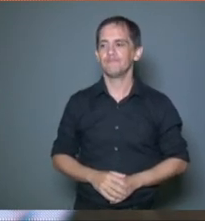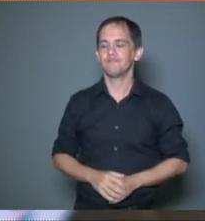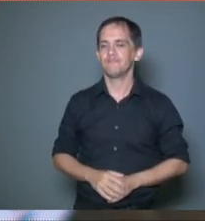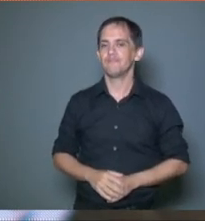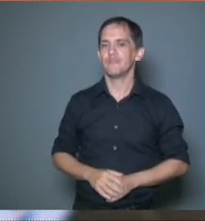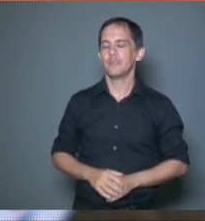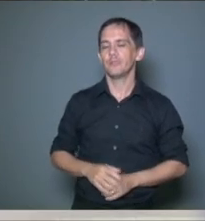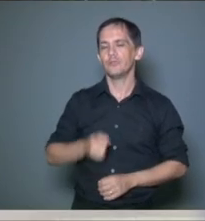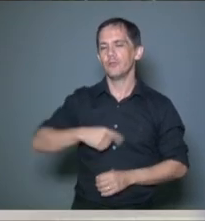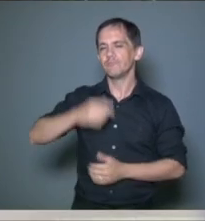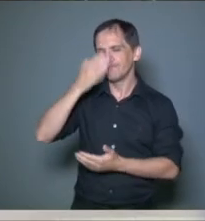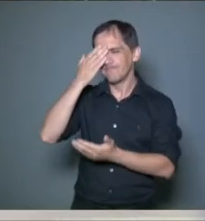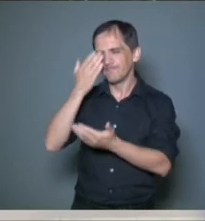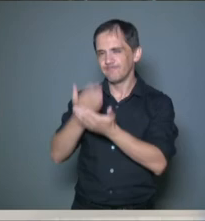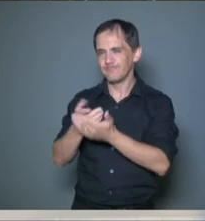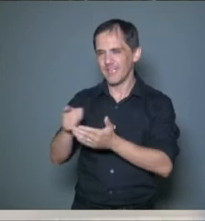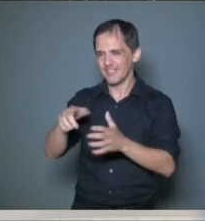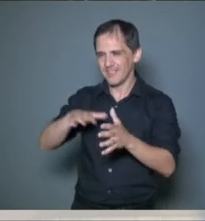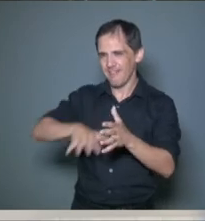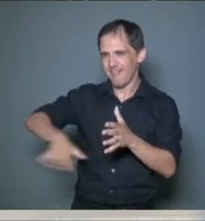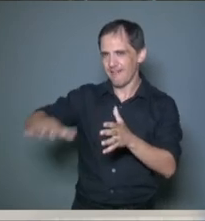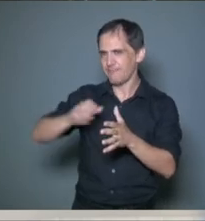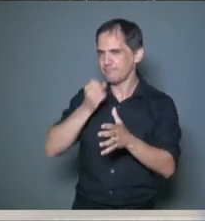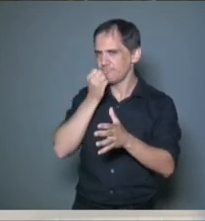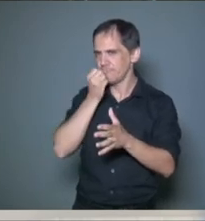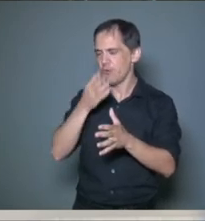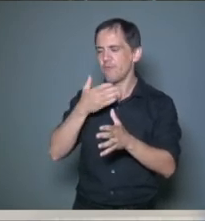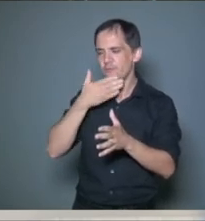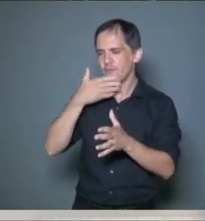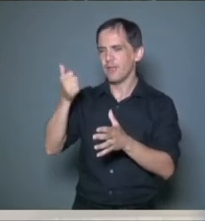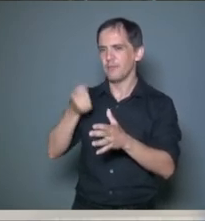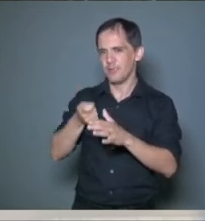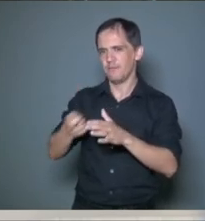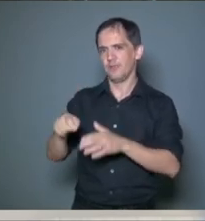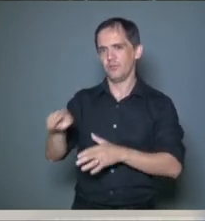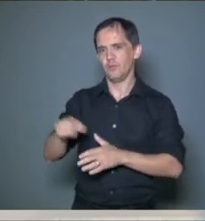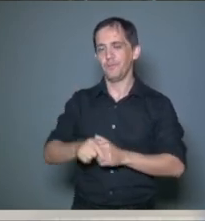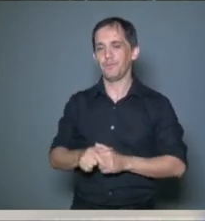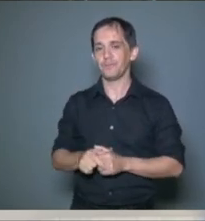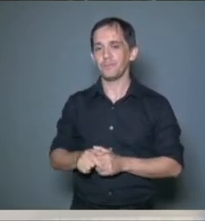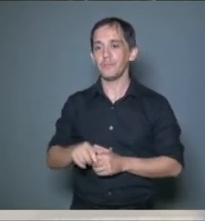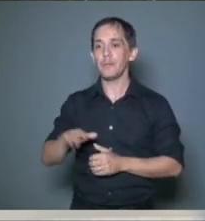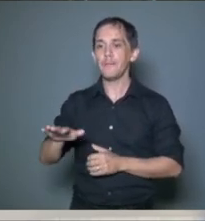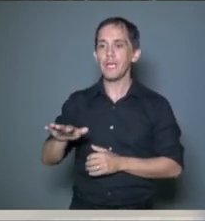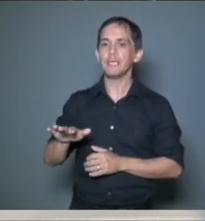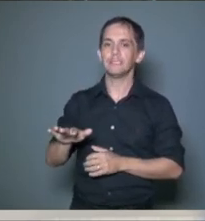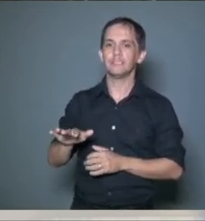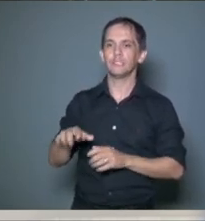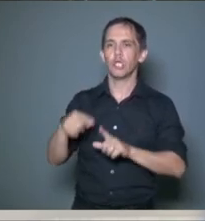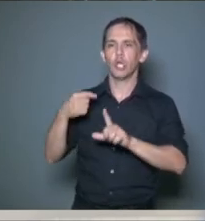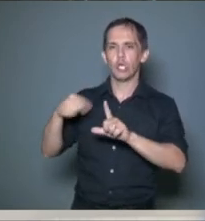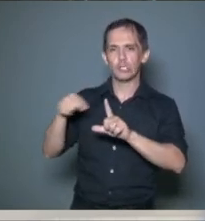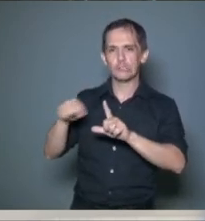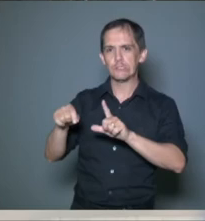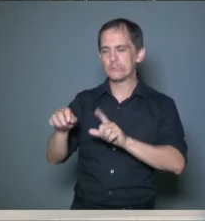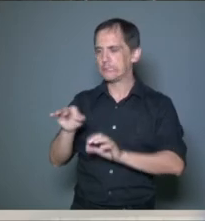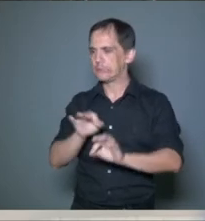the potential in terms of business size for cattle. On logistics,